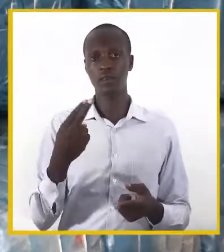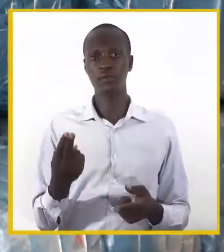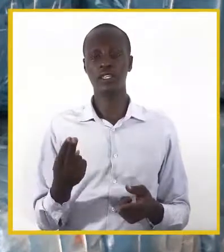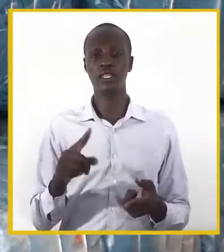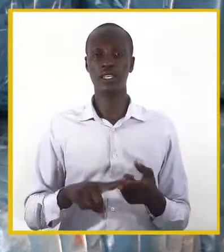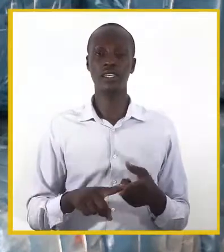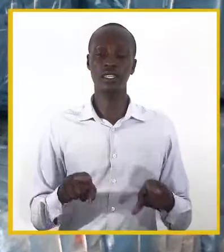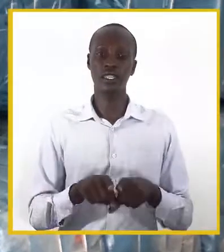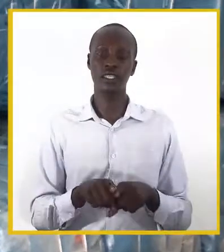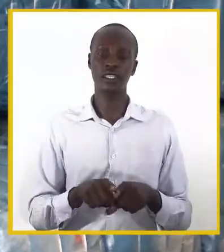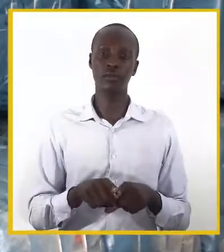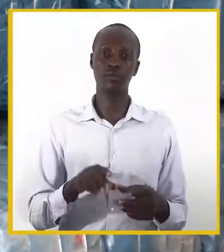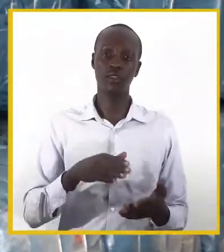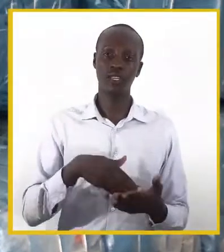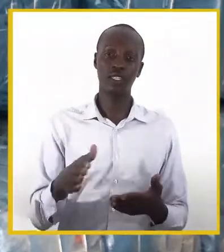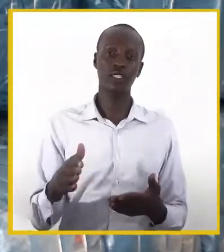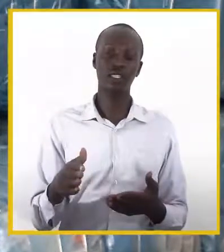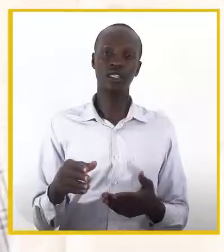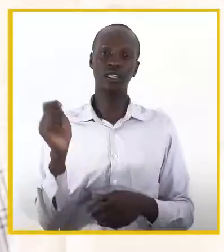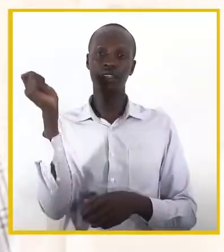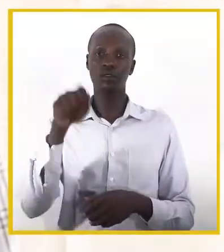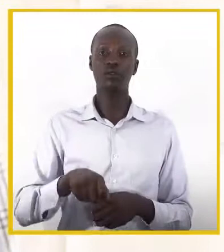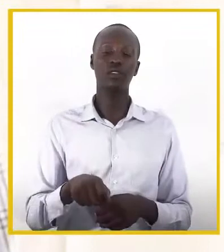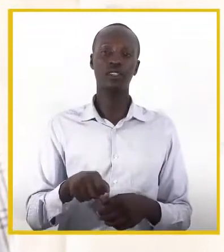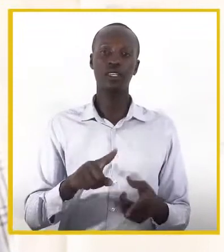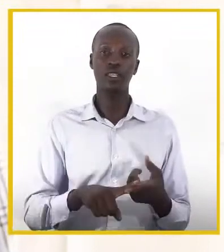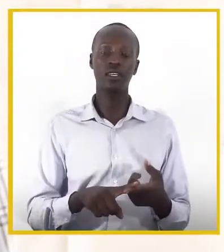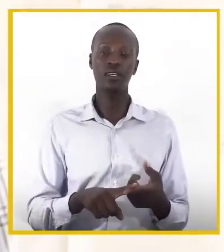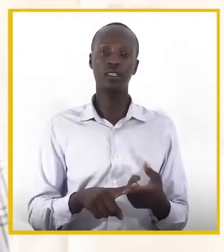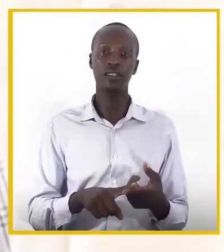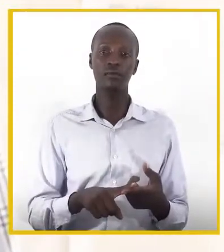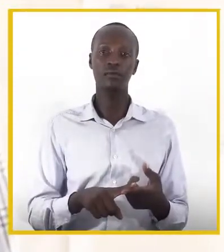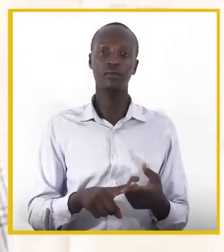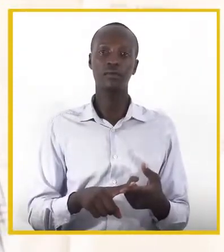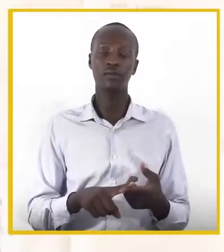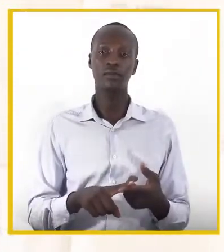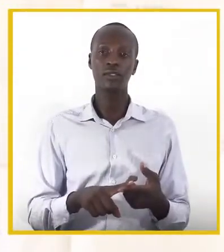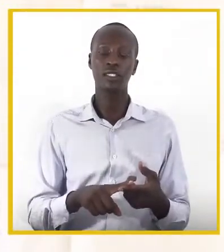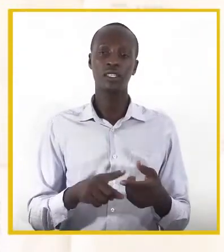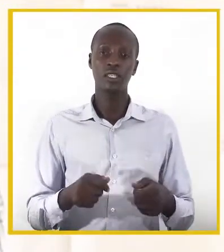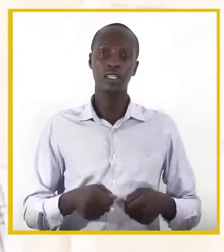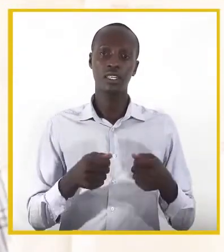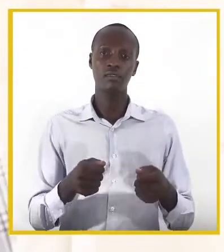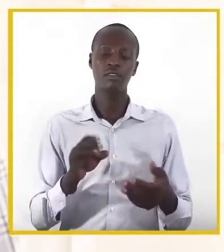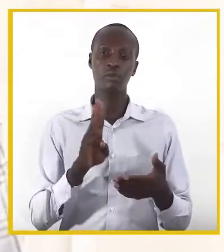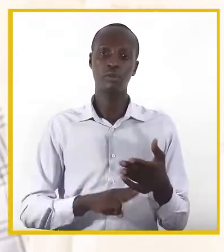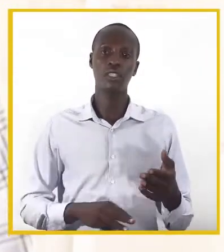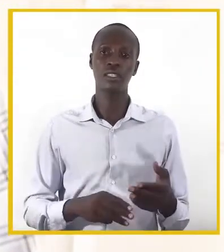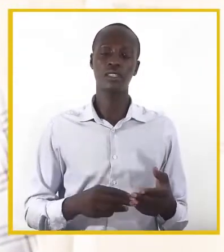following day, the 6 accused persons were taken to court, where they were slapped